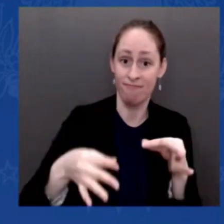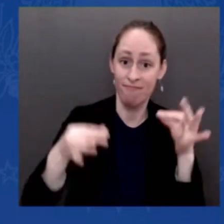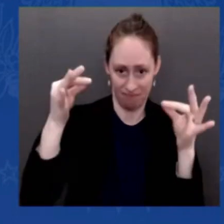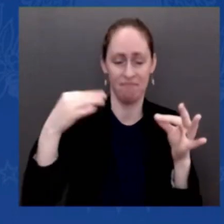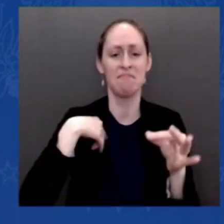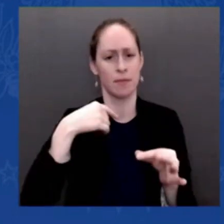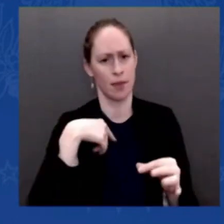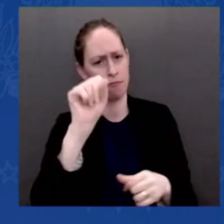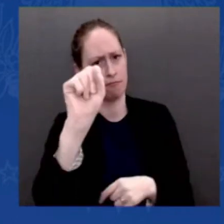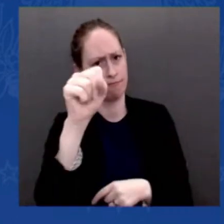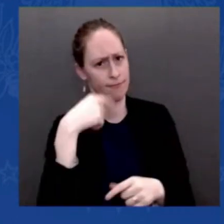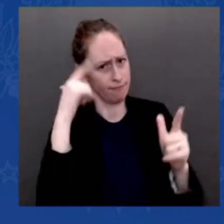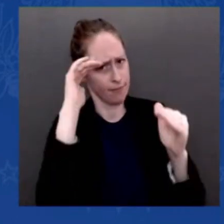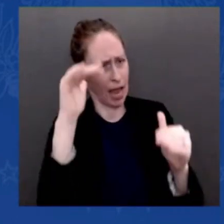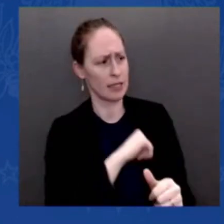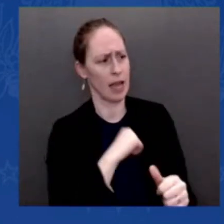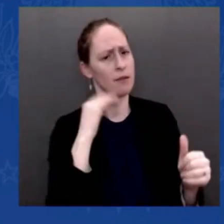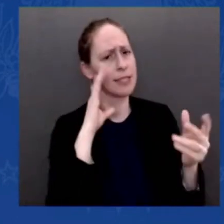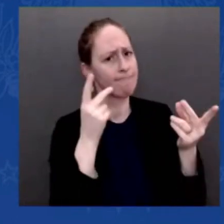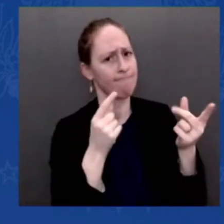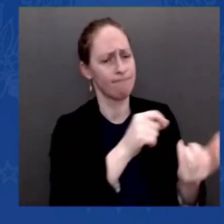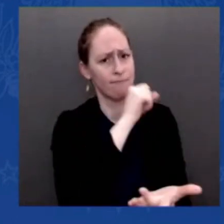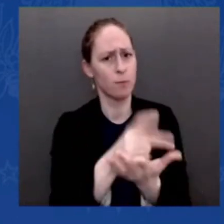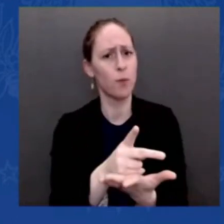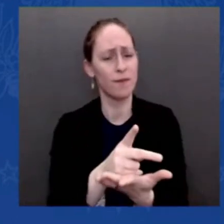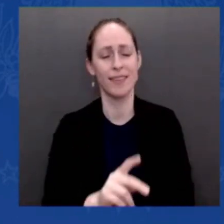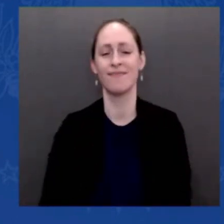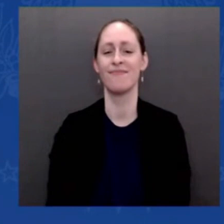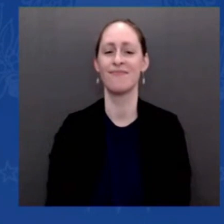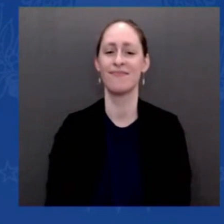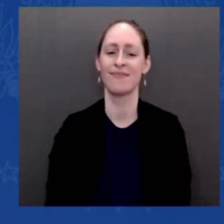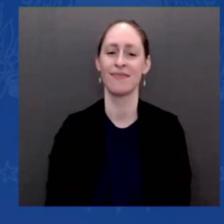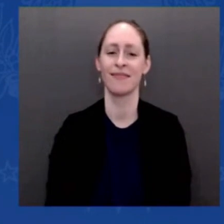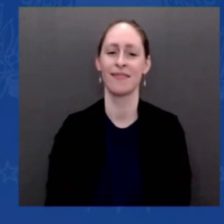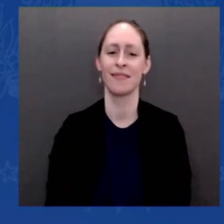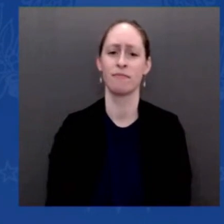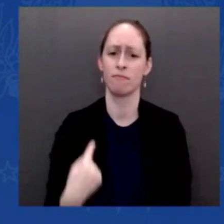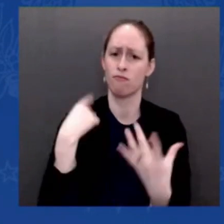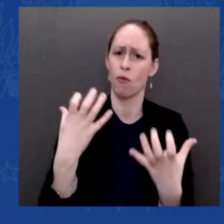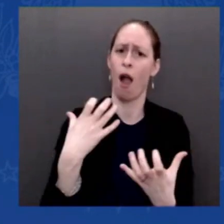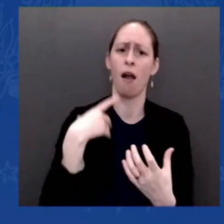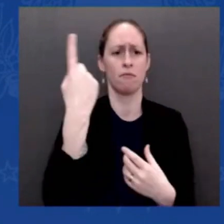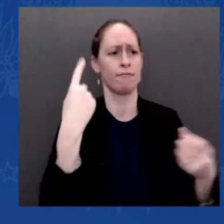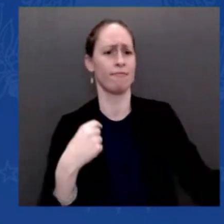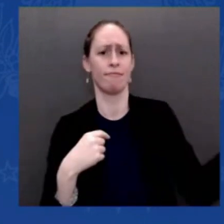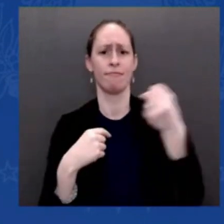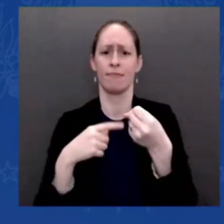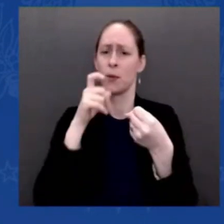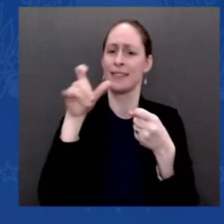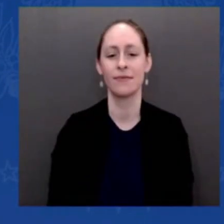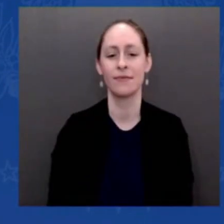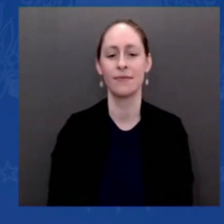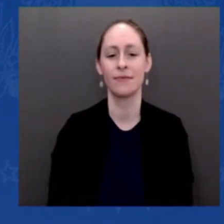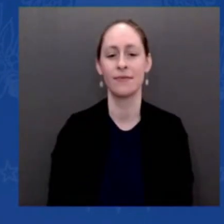worthy of Justice Breyer's legacy, and someone who, like Justice Breyer, will provide incredible service on the United States Supreme Court.